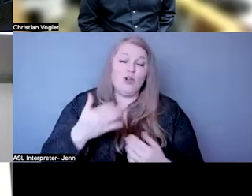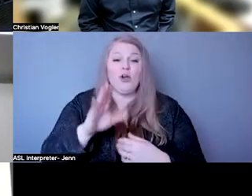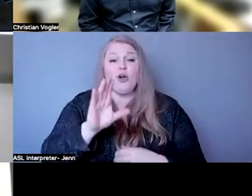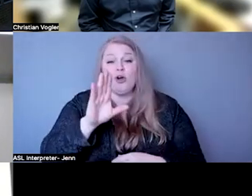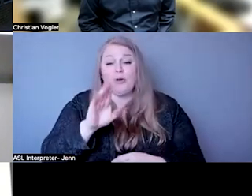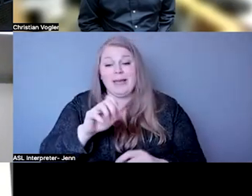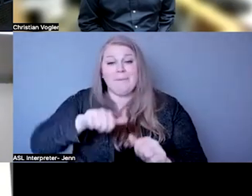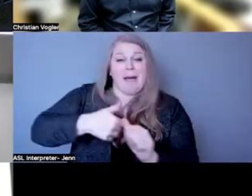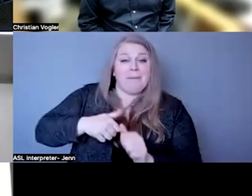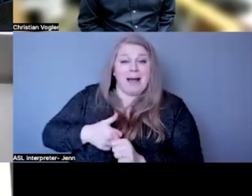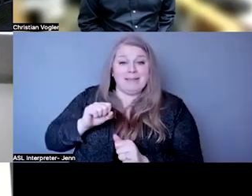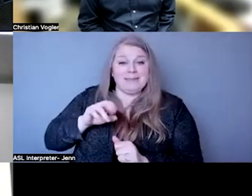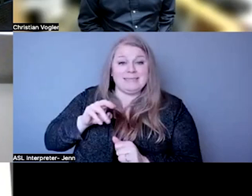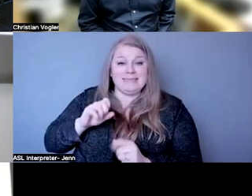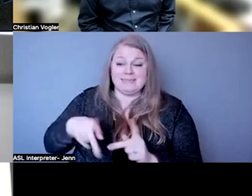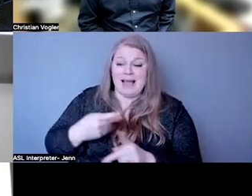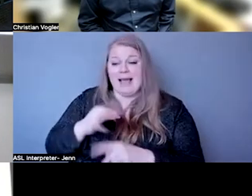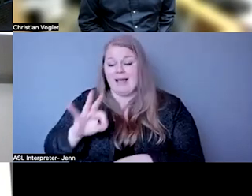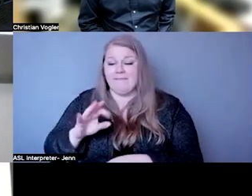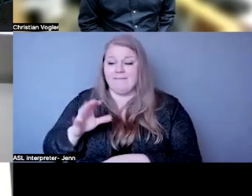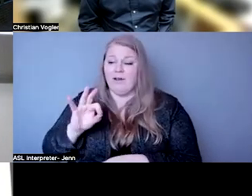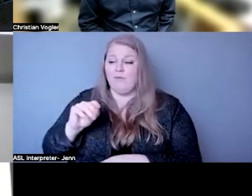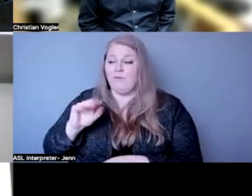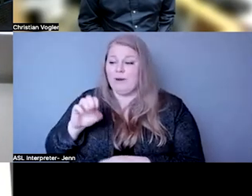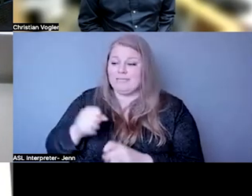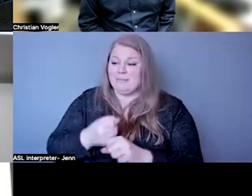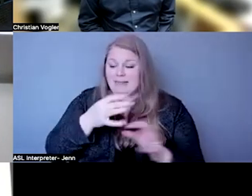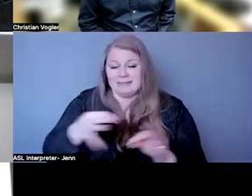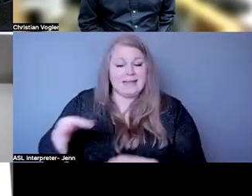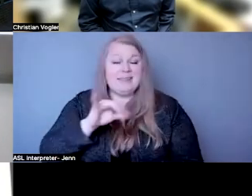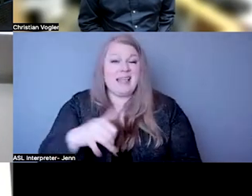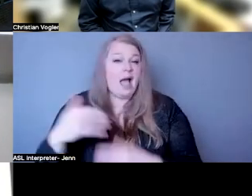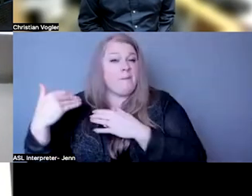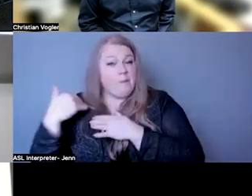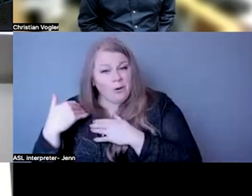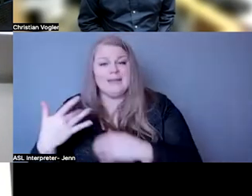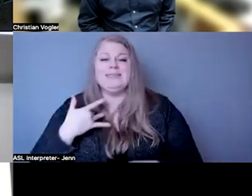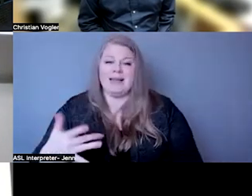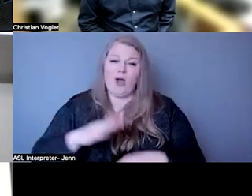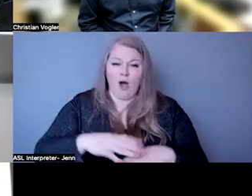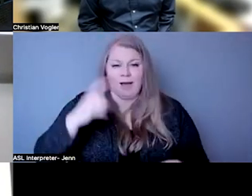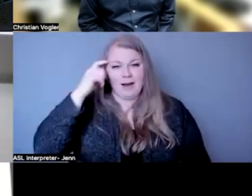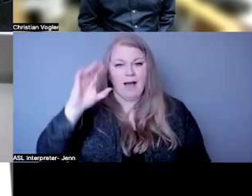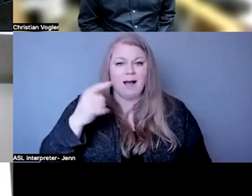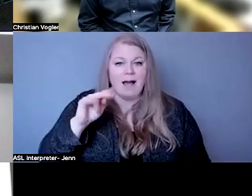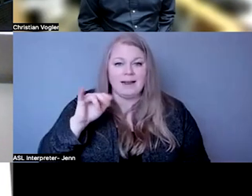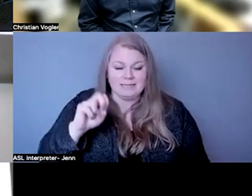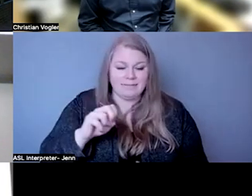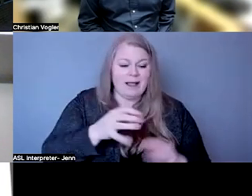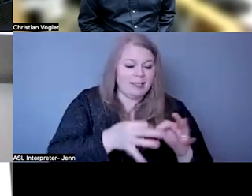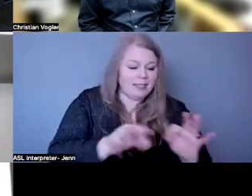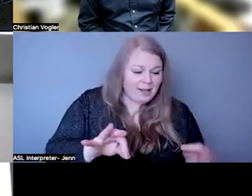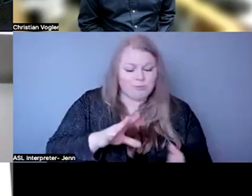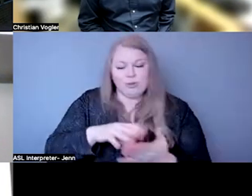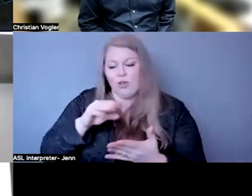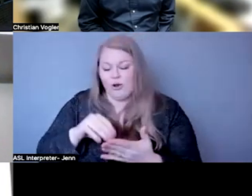forces that are going to, and again, the burden typically falls on cognitive language and learning areas, and